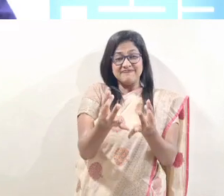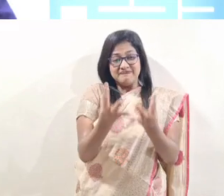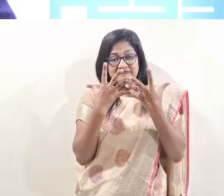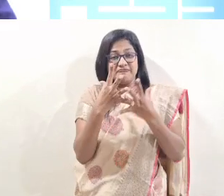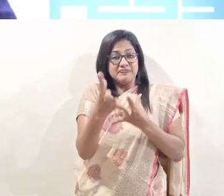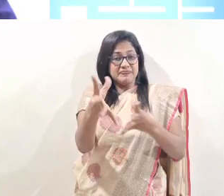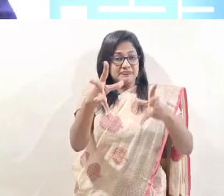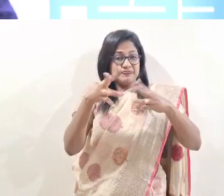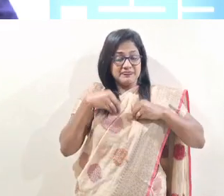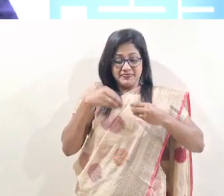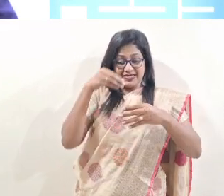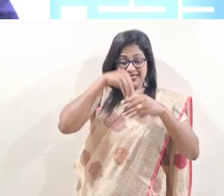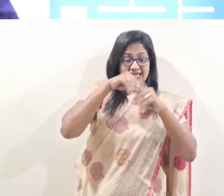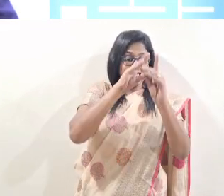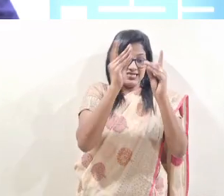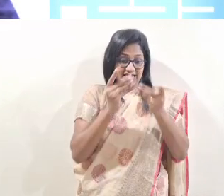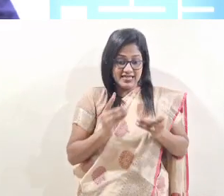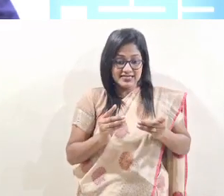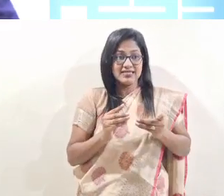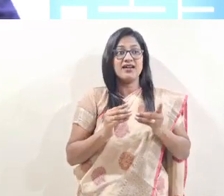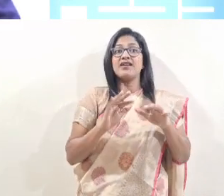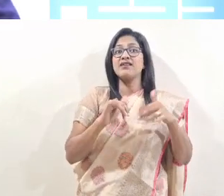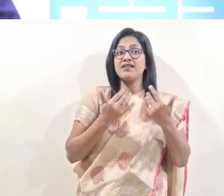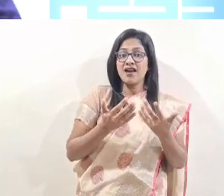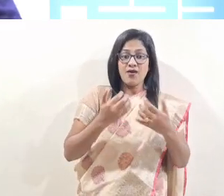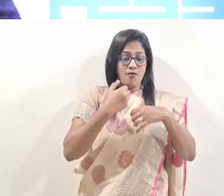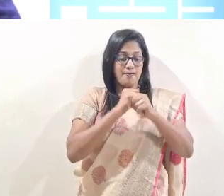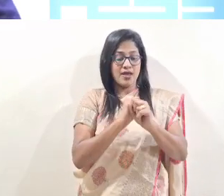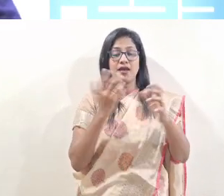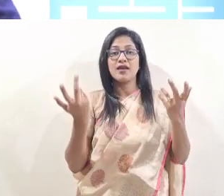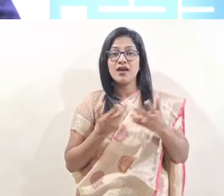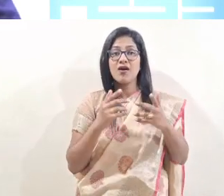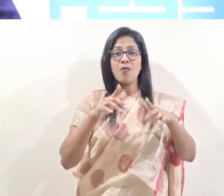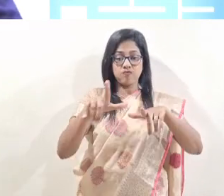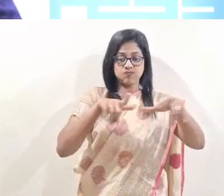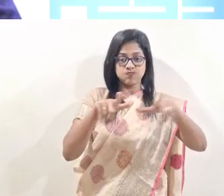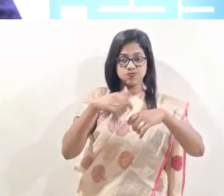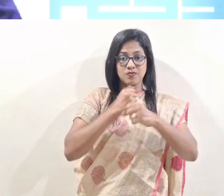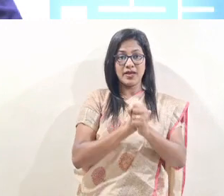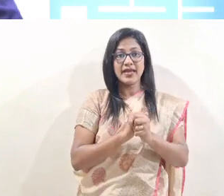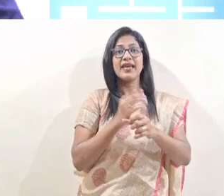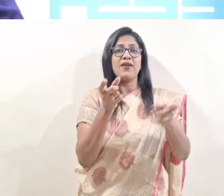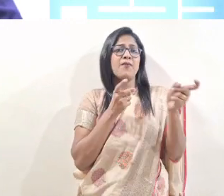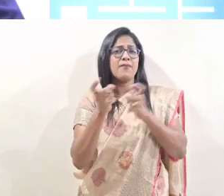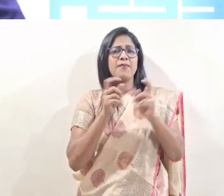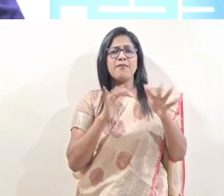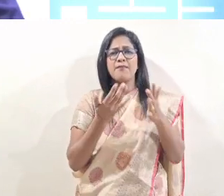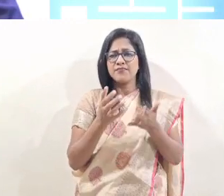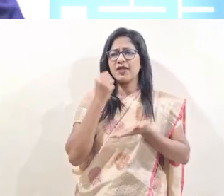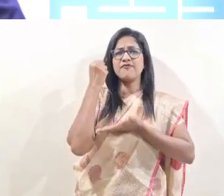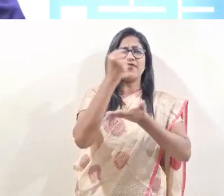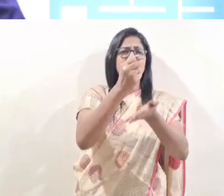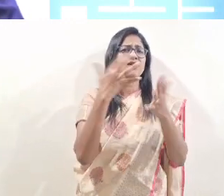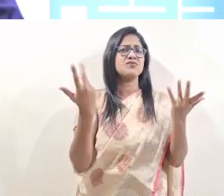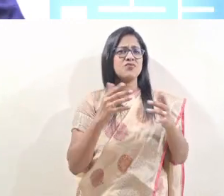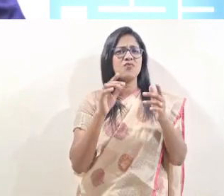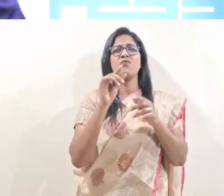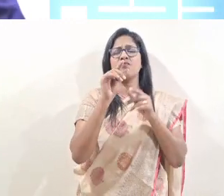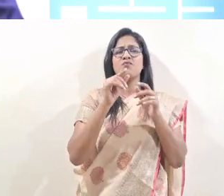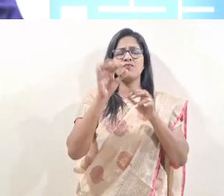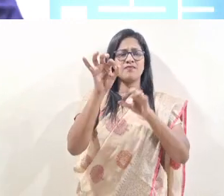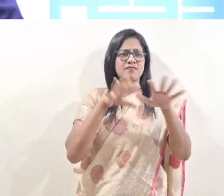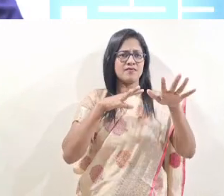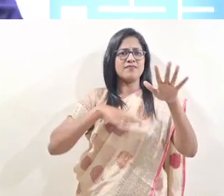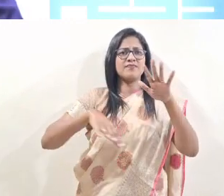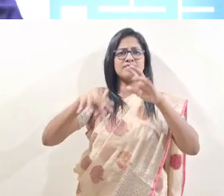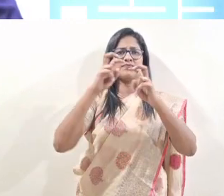plan, design, how do we execute, how do we construct, how do we operate, and how do we finance these urban transport systems